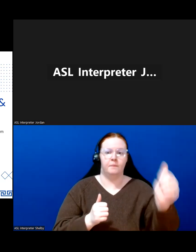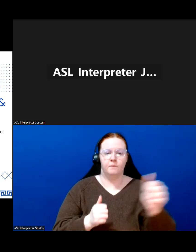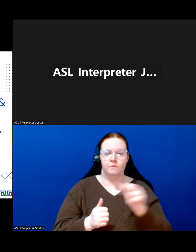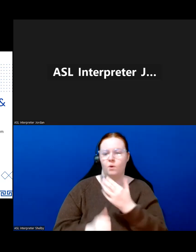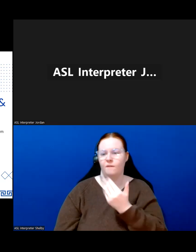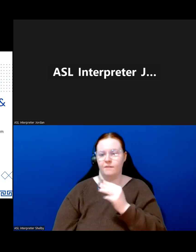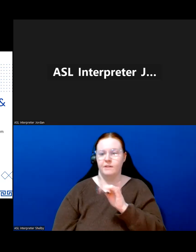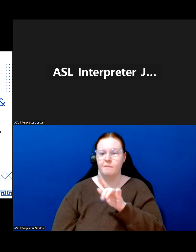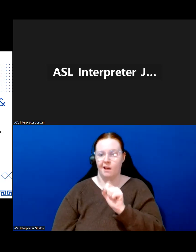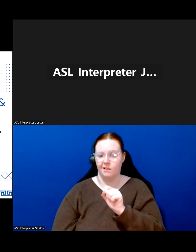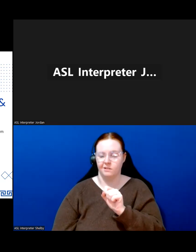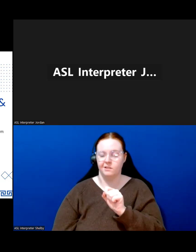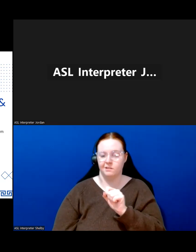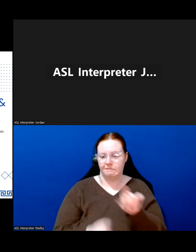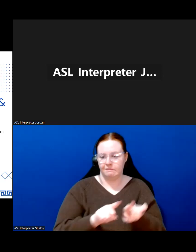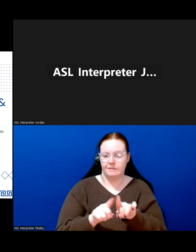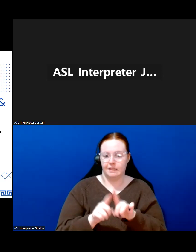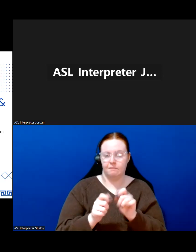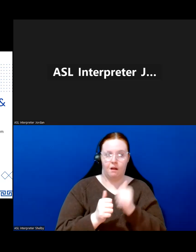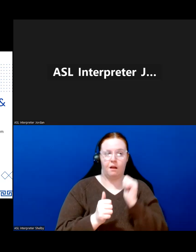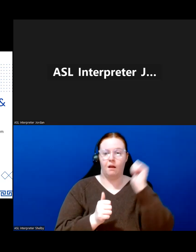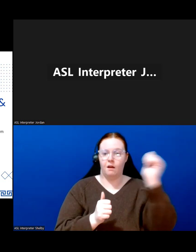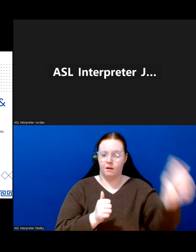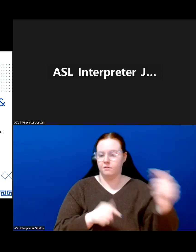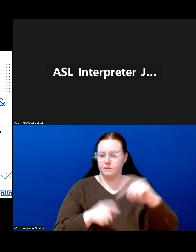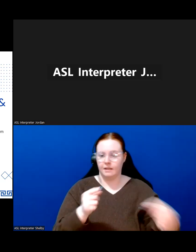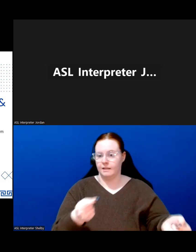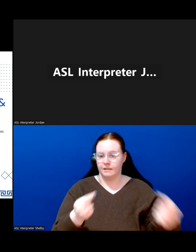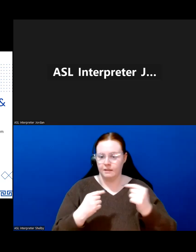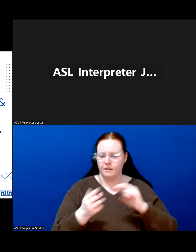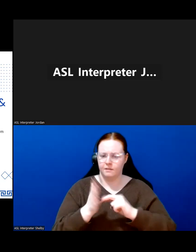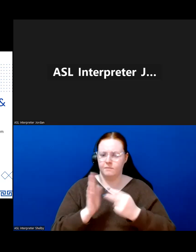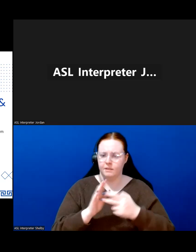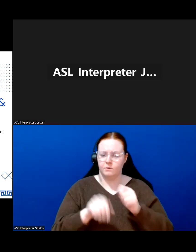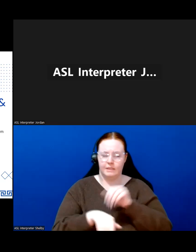miles away from the closest library, we can always have the books and items shipped to your address.